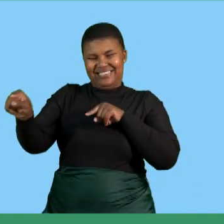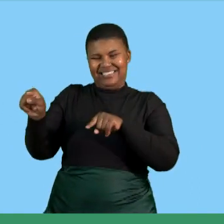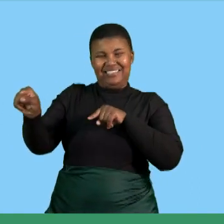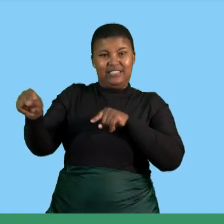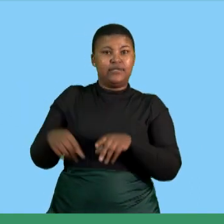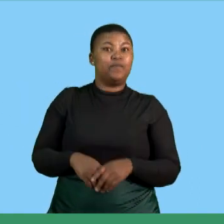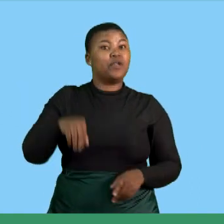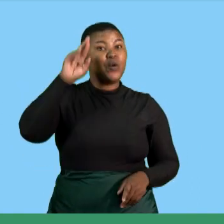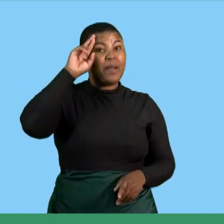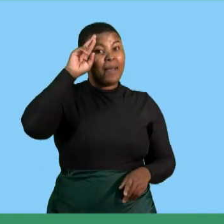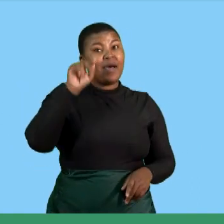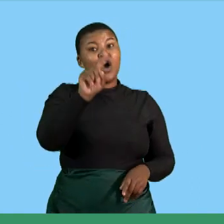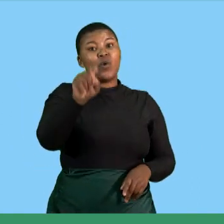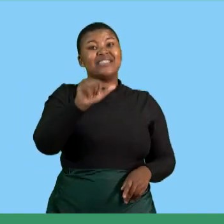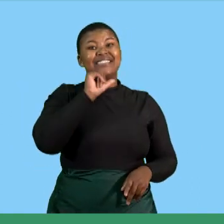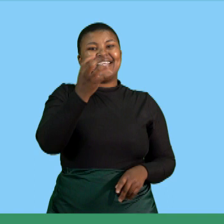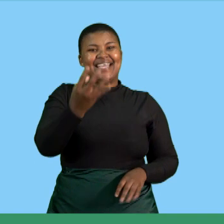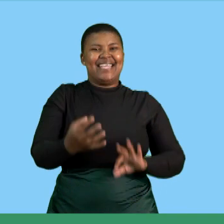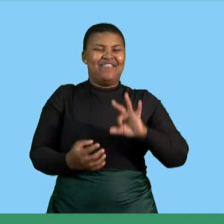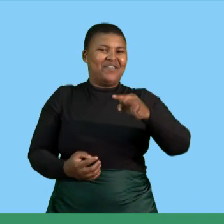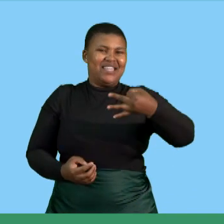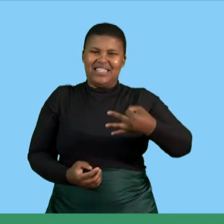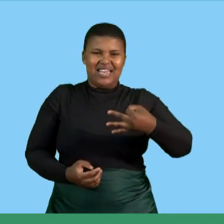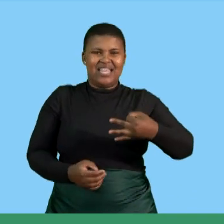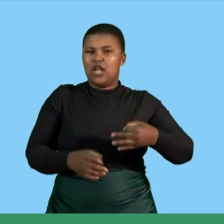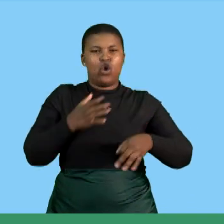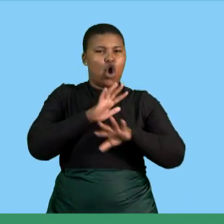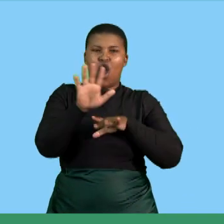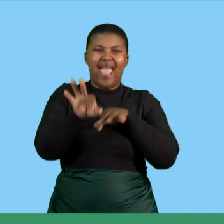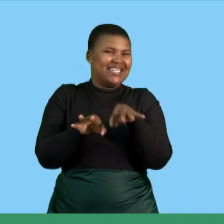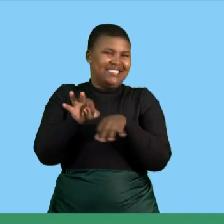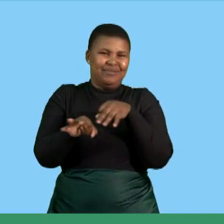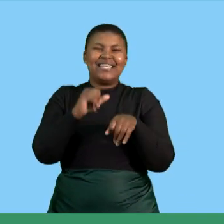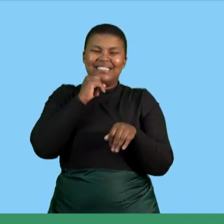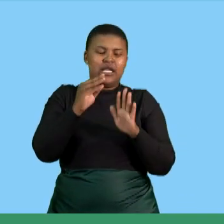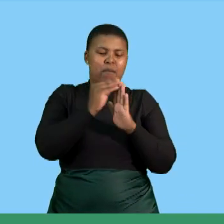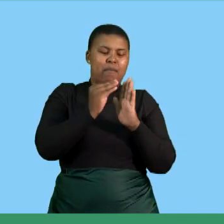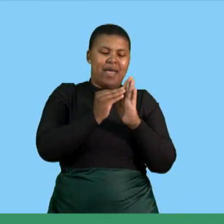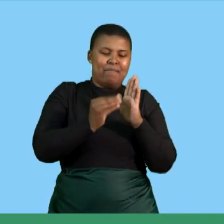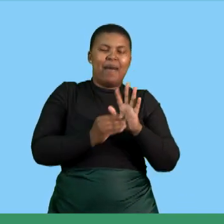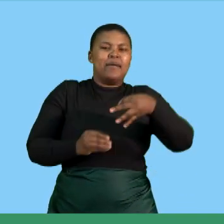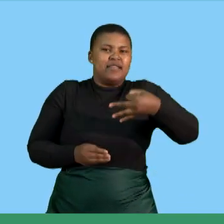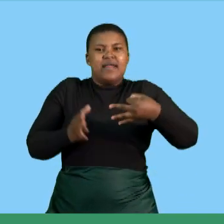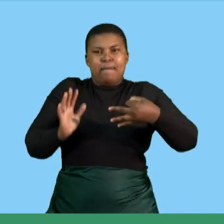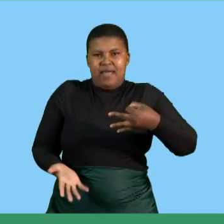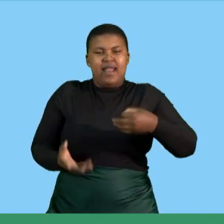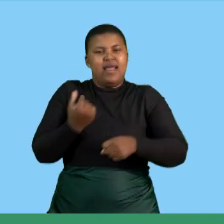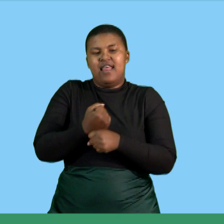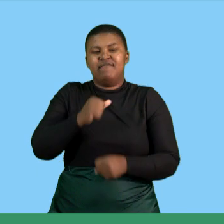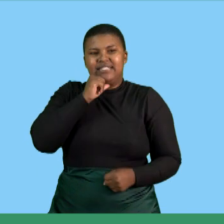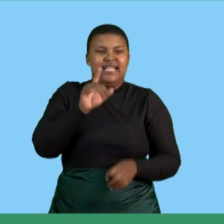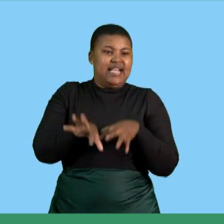to provide 3 examples and not to discuss them. So this means we can only list our